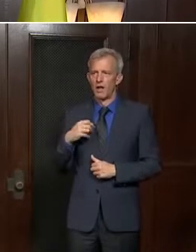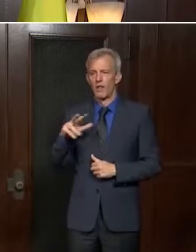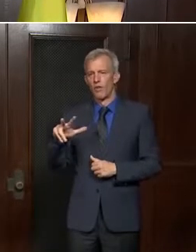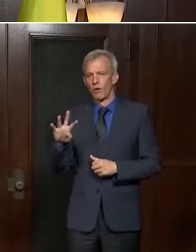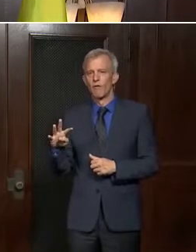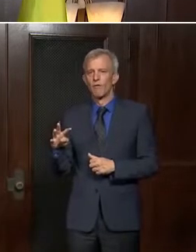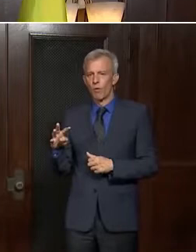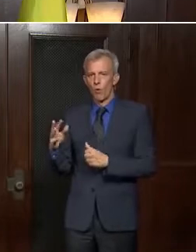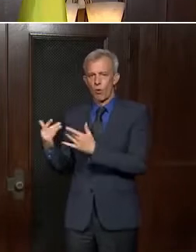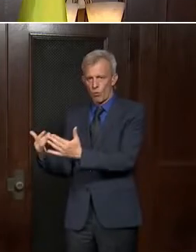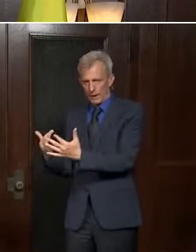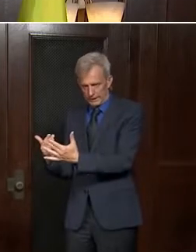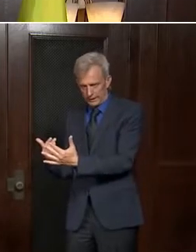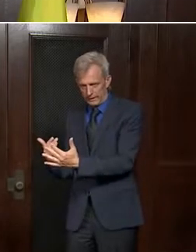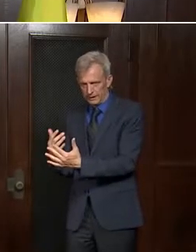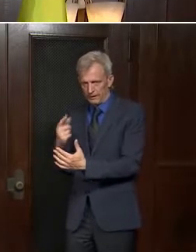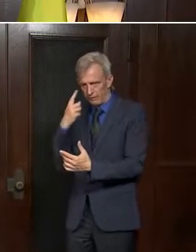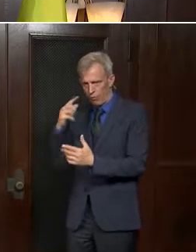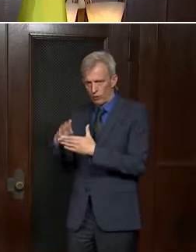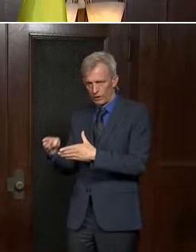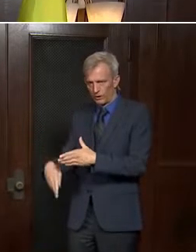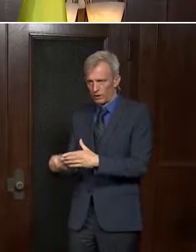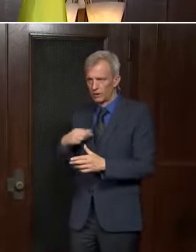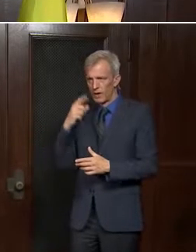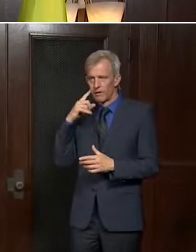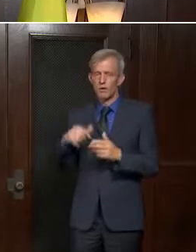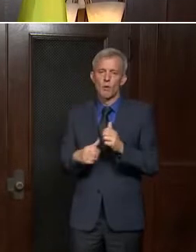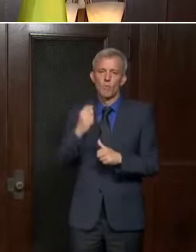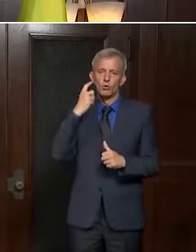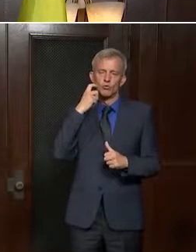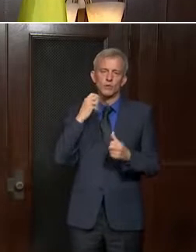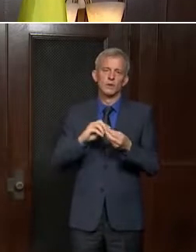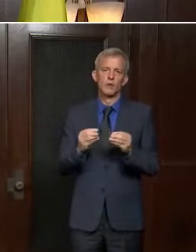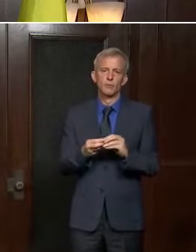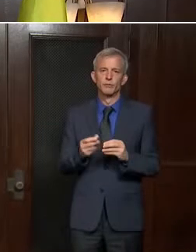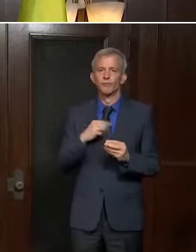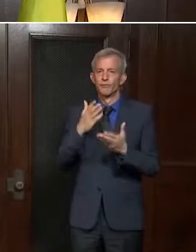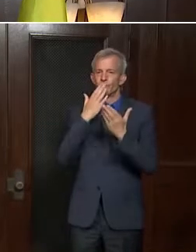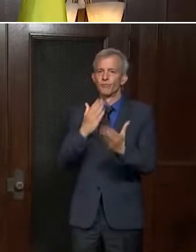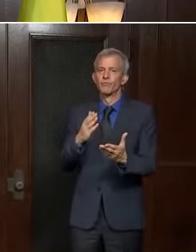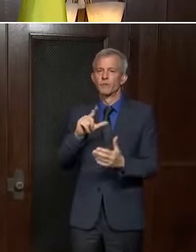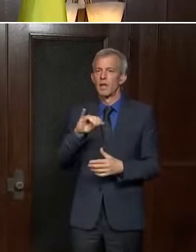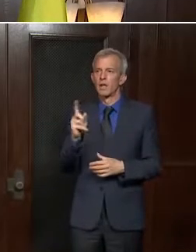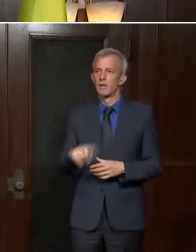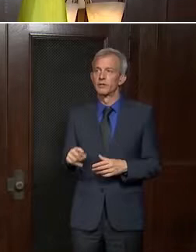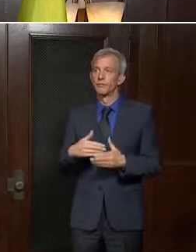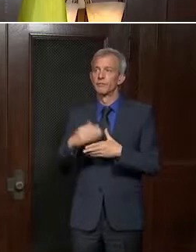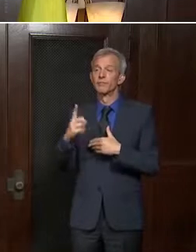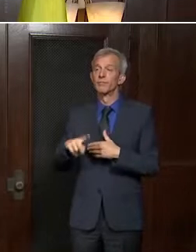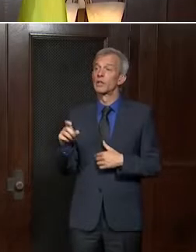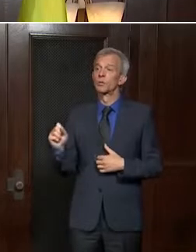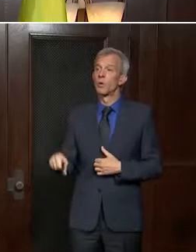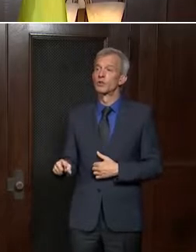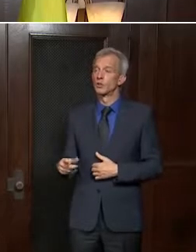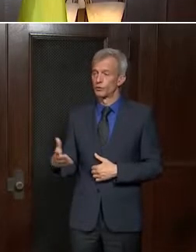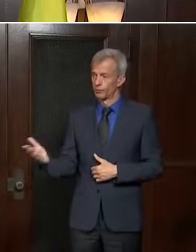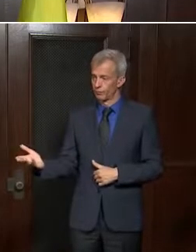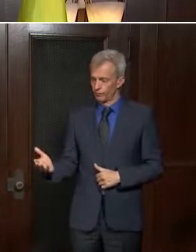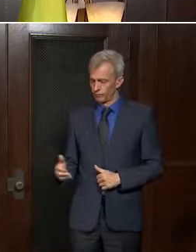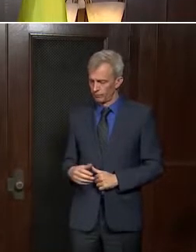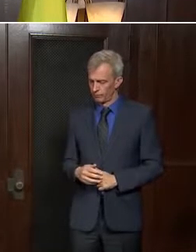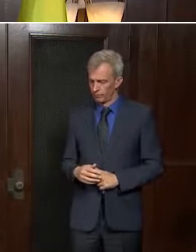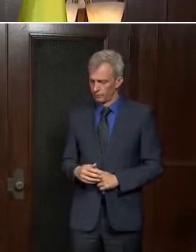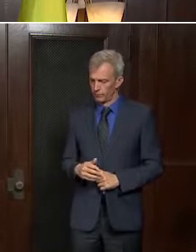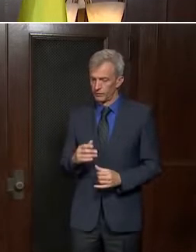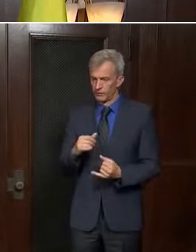as well. So that is, I think, the latest numbers we have there. Thanks, Liz. Next question, please.